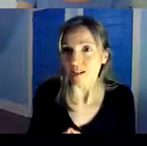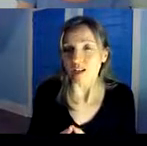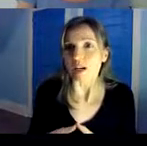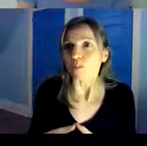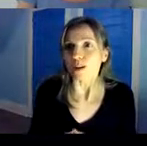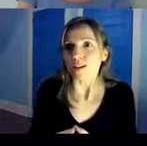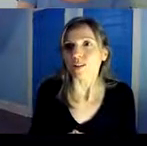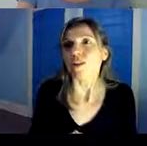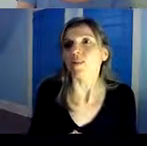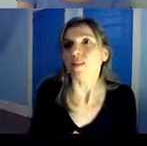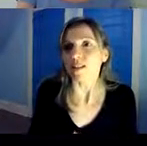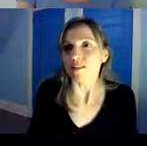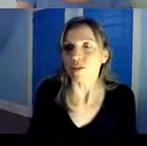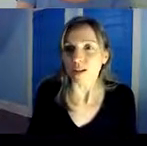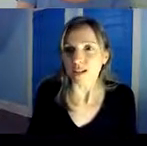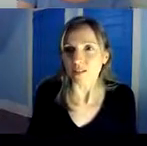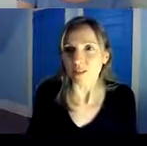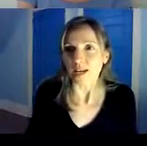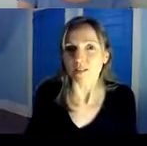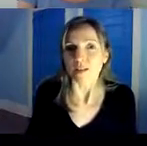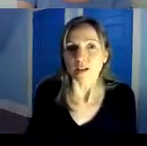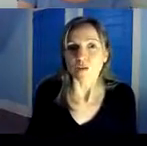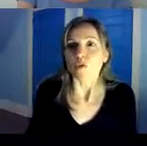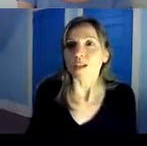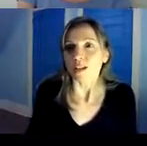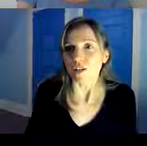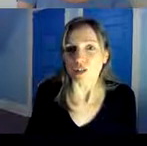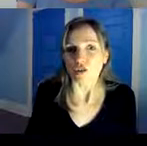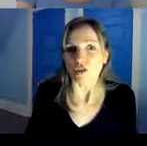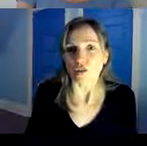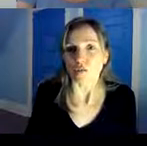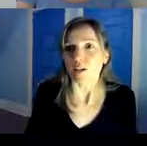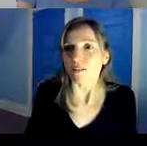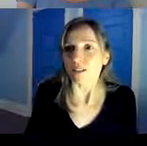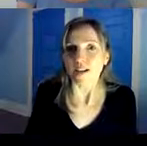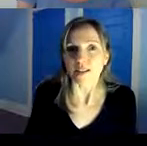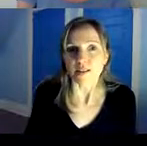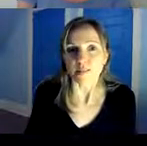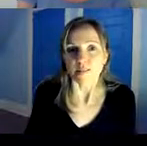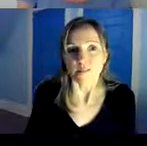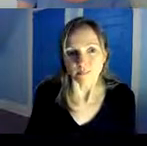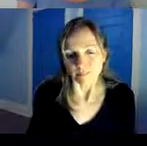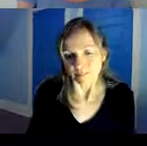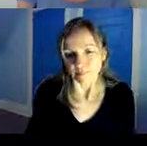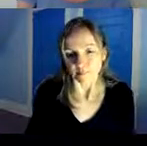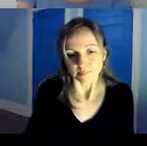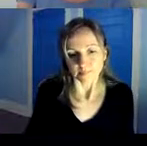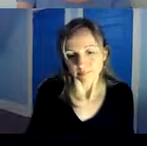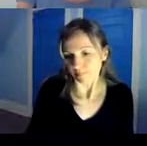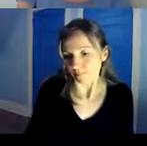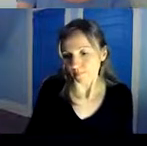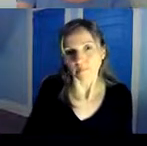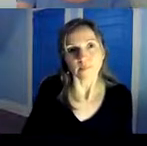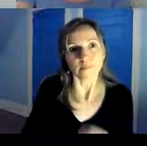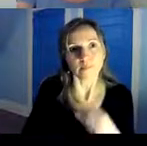aggressive, but I would not consider them invasive. They're native and they have so many connections to native insects.